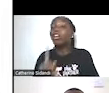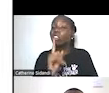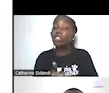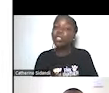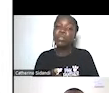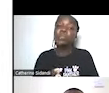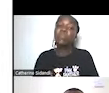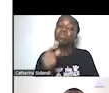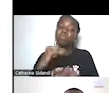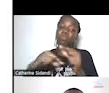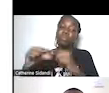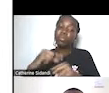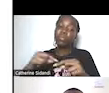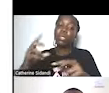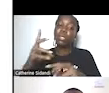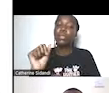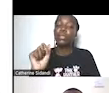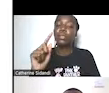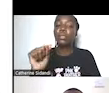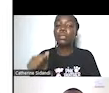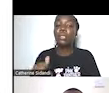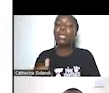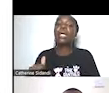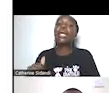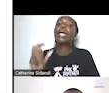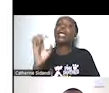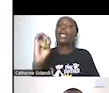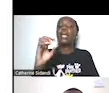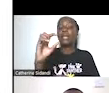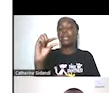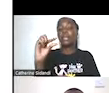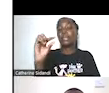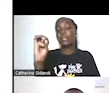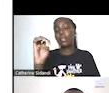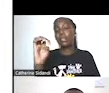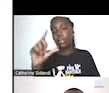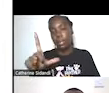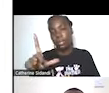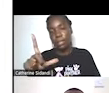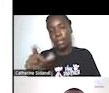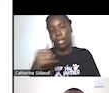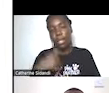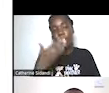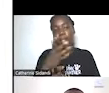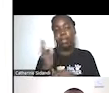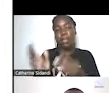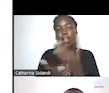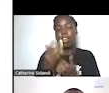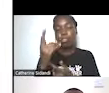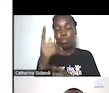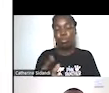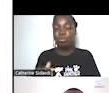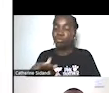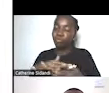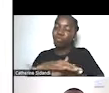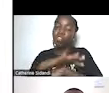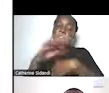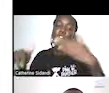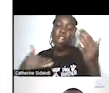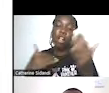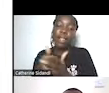data already in an Excel format. So learning Excel will really help you to cut across all this. So once you've learned Excel,